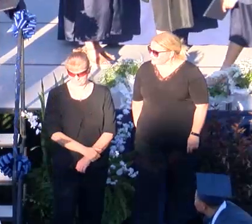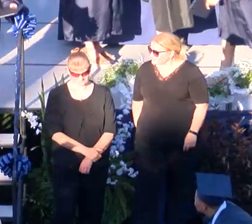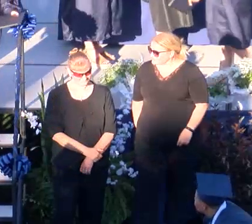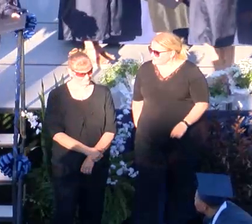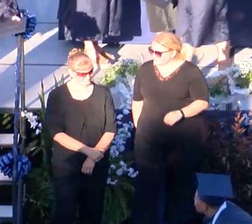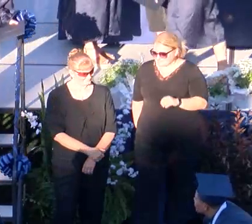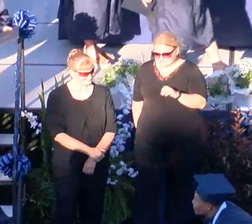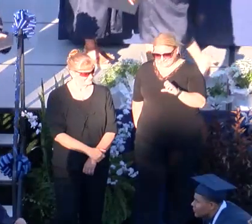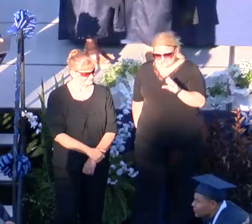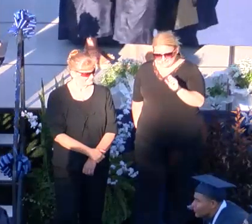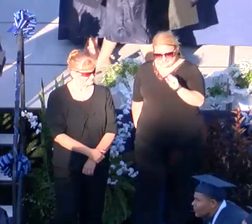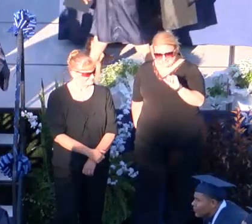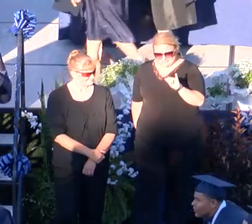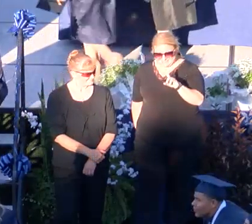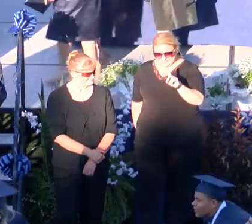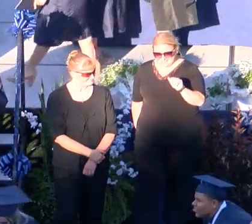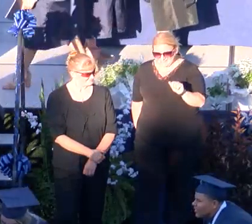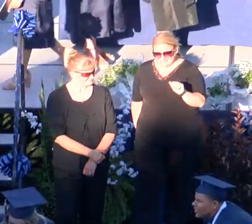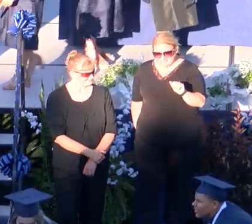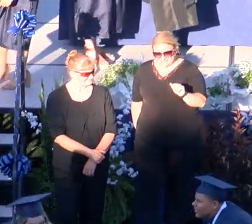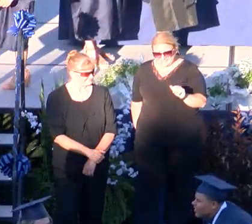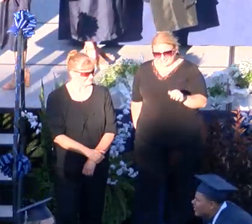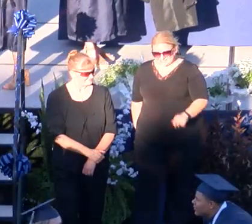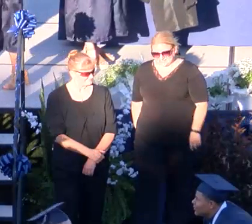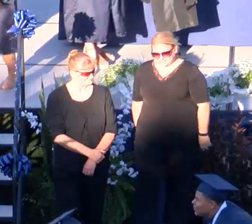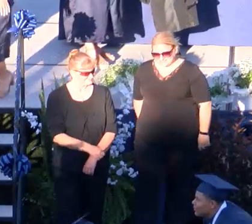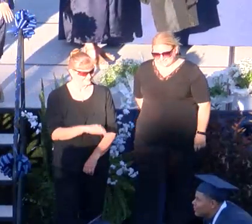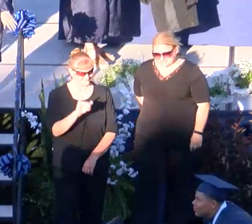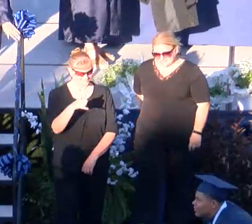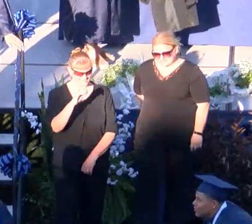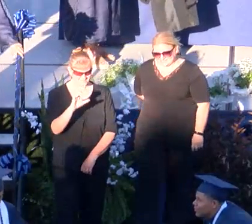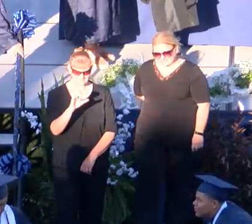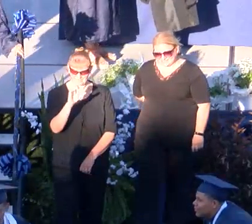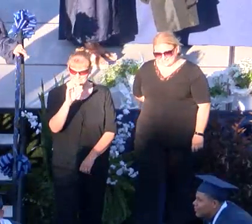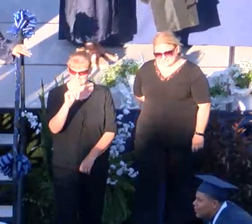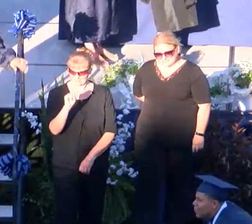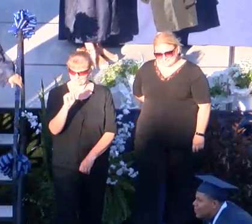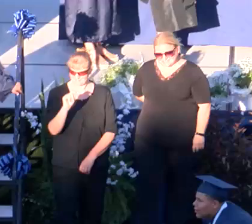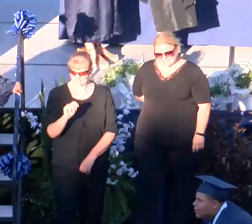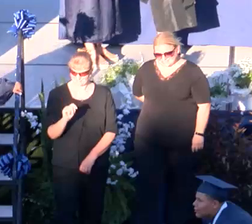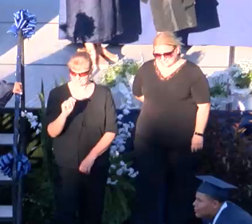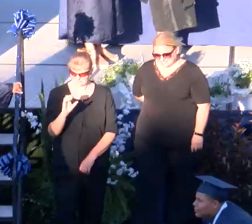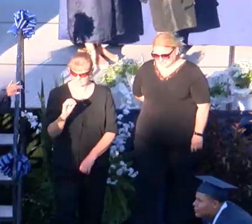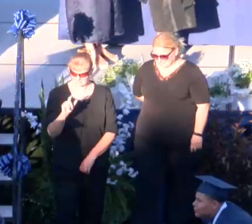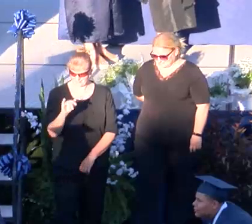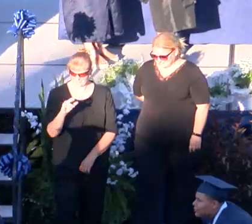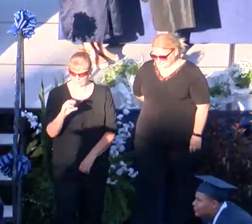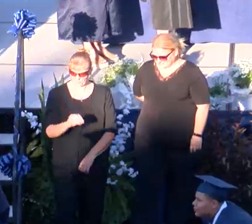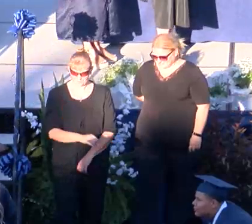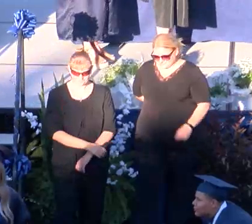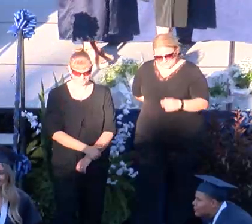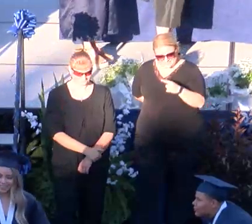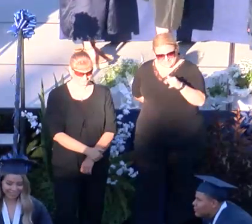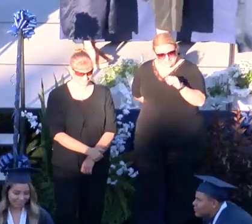Saida Vianey Vargas. Daisy Toledo. Gabriela